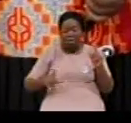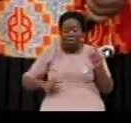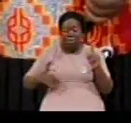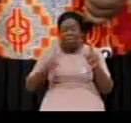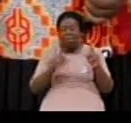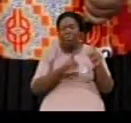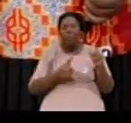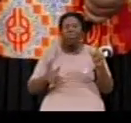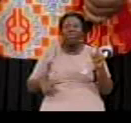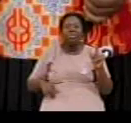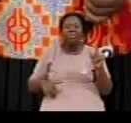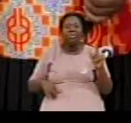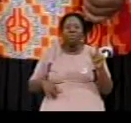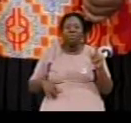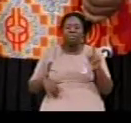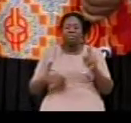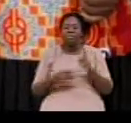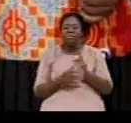To